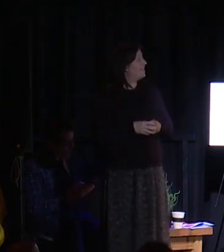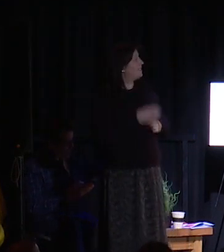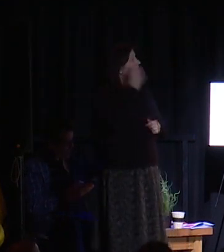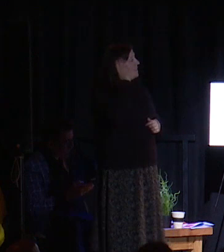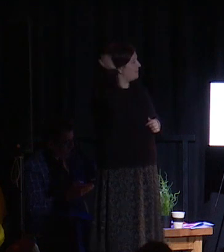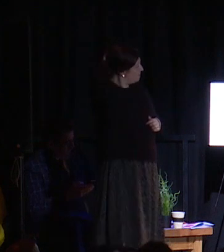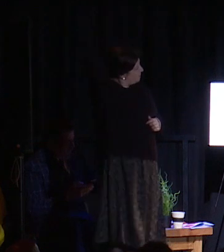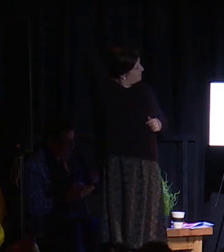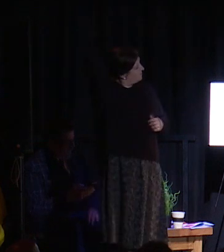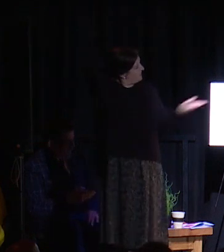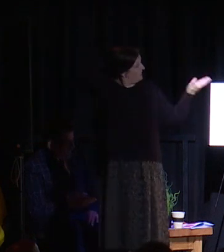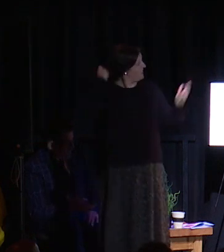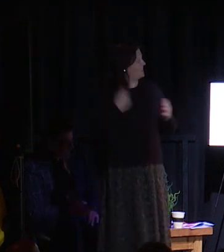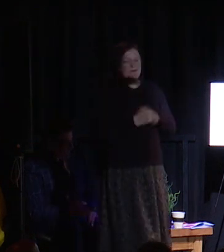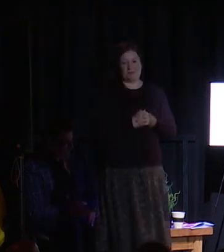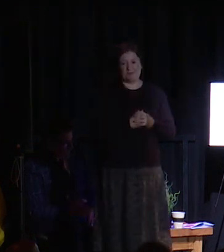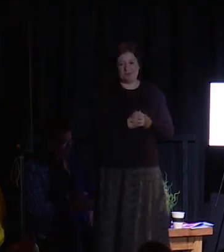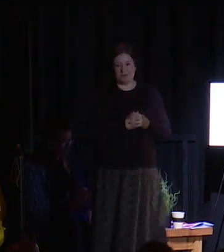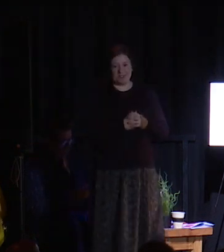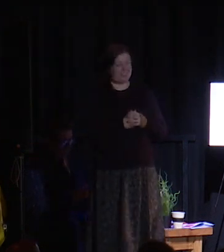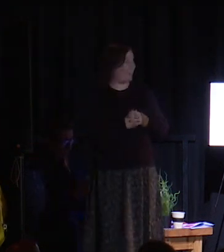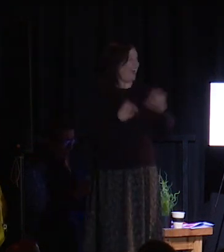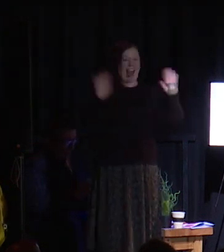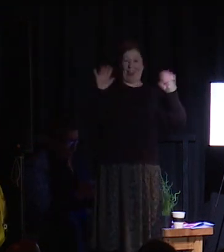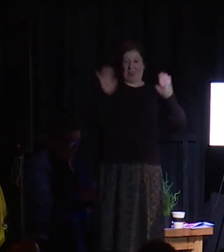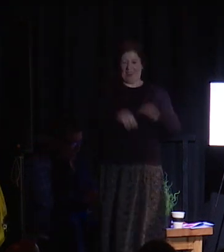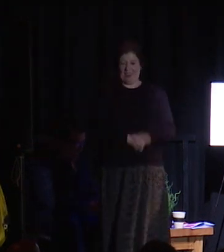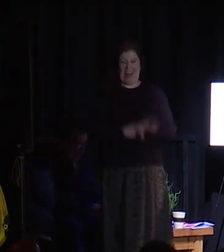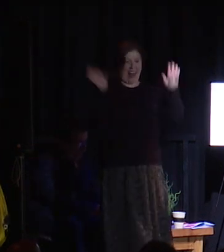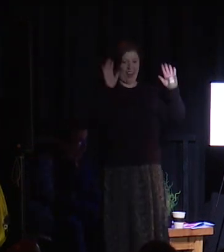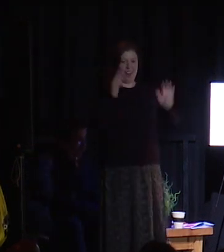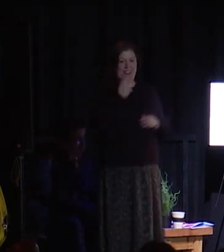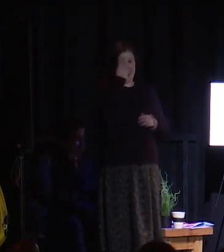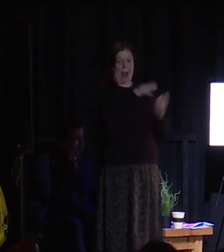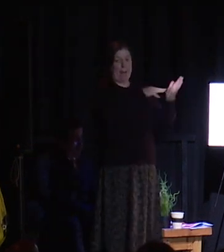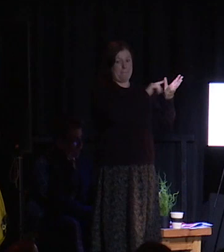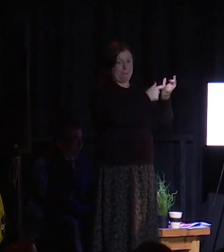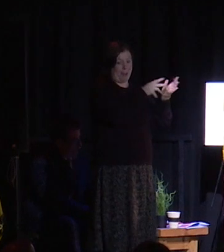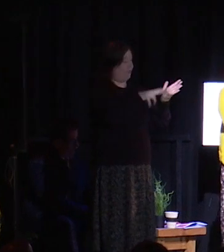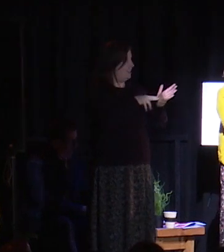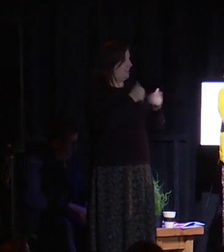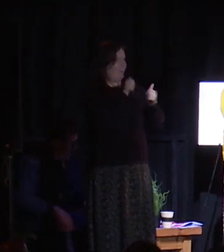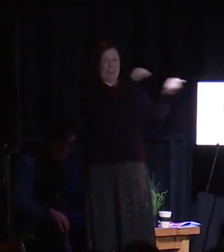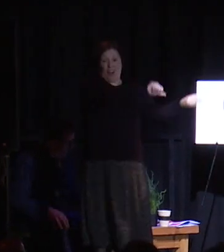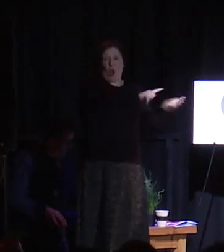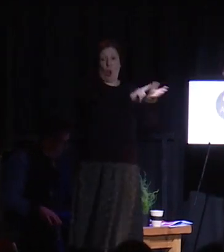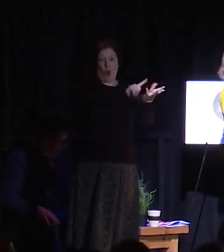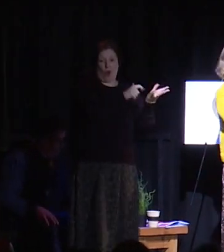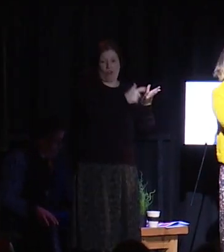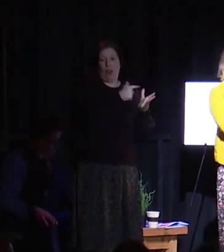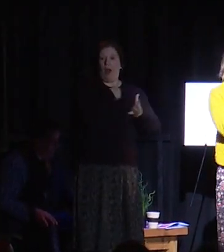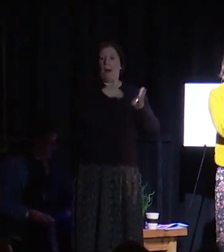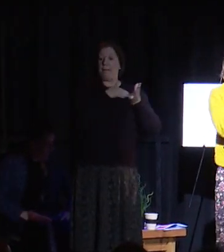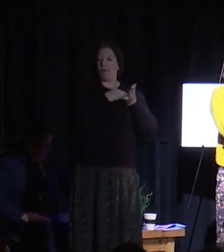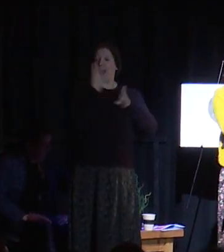There we are. That's what we're doing. Lovely. Yeah. Okay, great. Here we are. Brilliant. Hello. Hello, my name's Marion Duggan. And I'm Laura Wright. We run